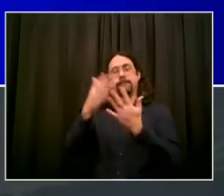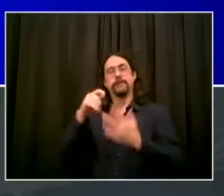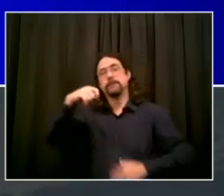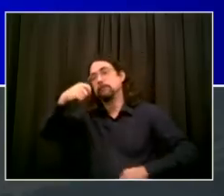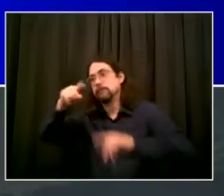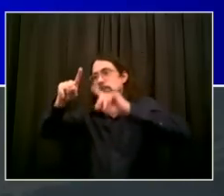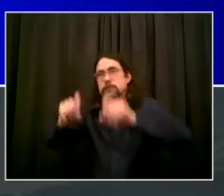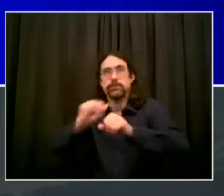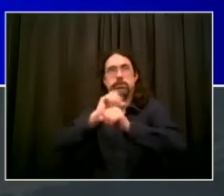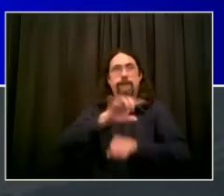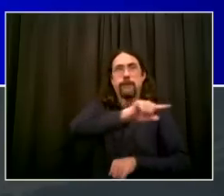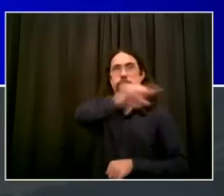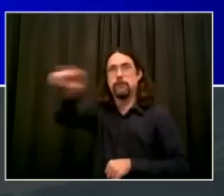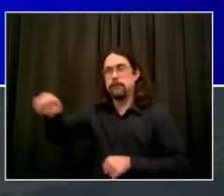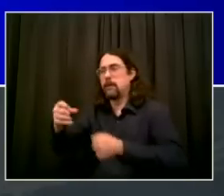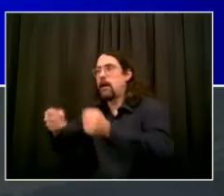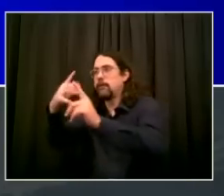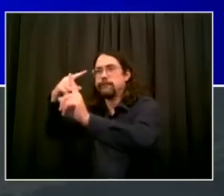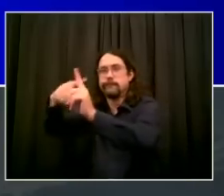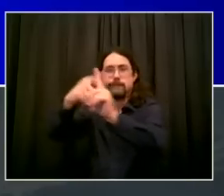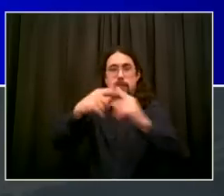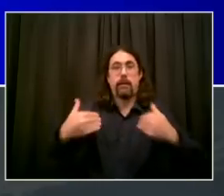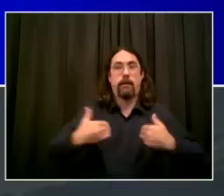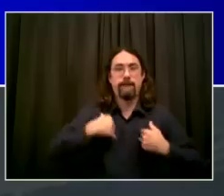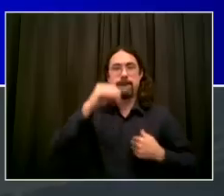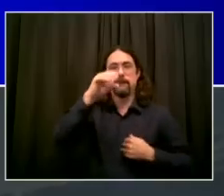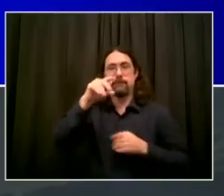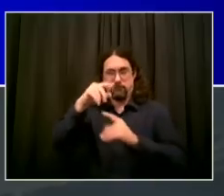for COVID-19, threshold 5%. Today's report is